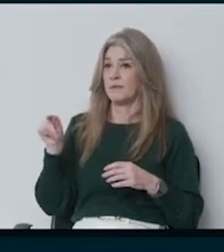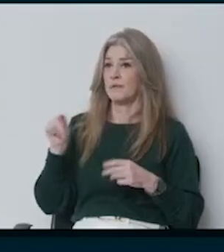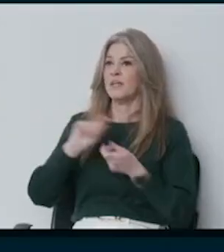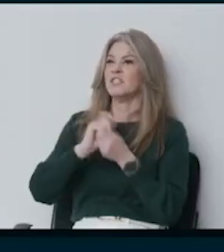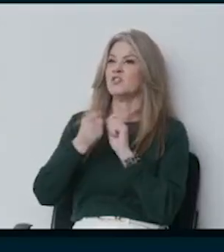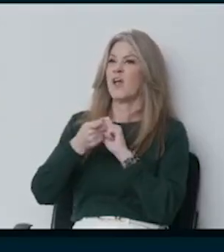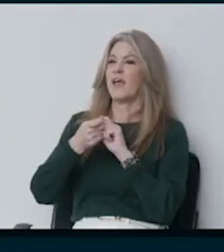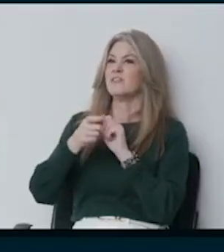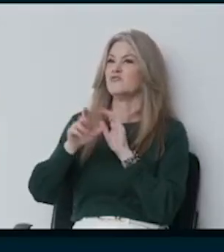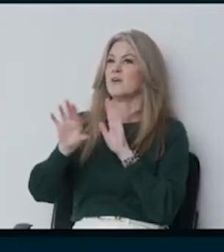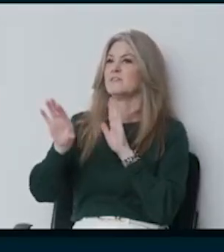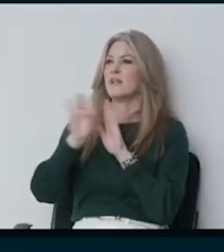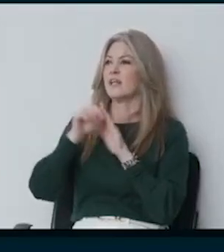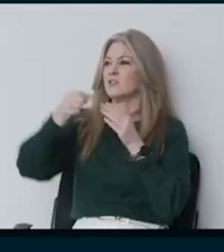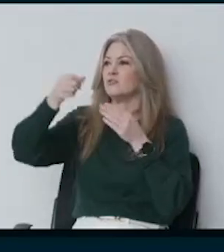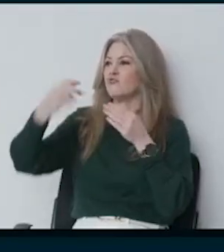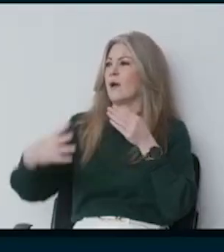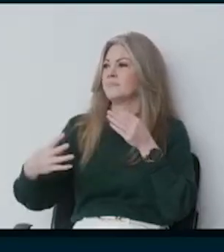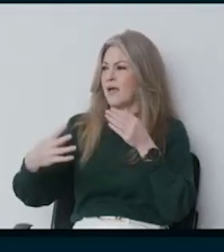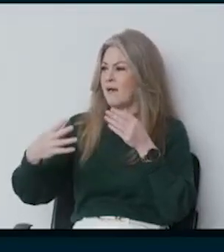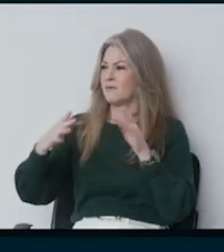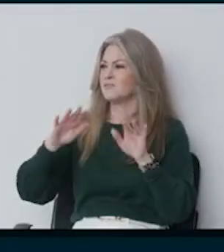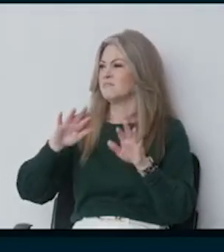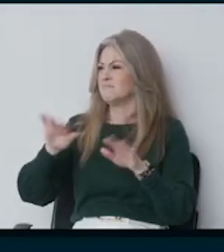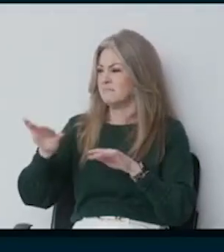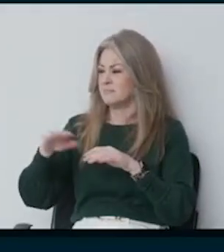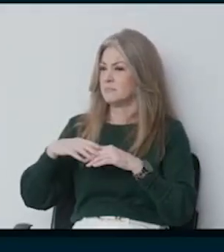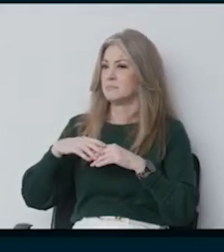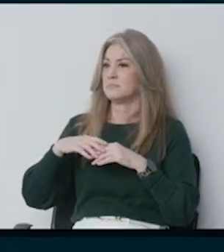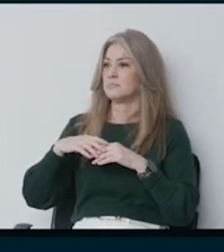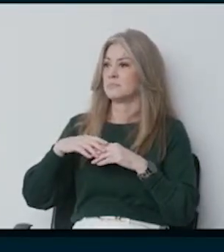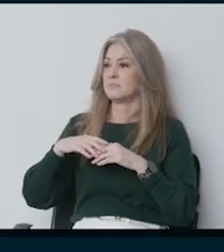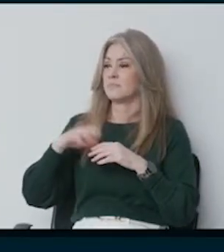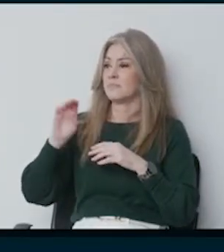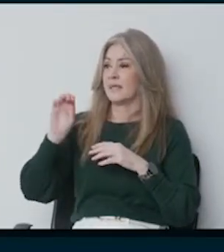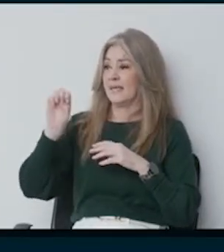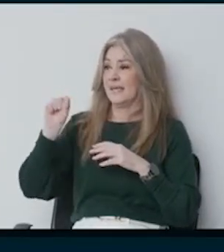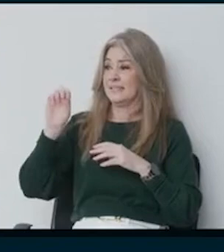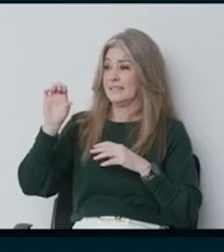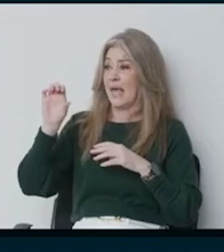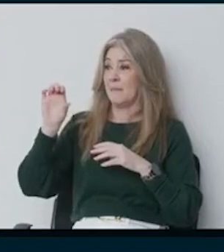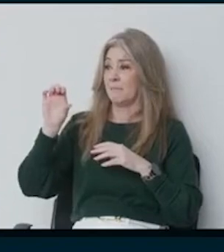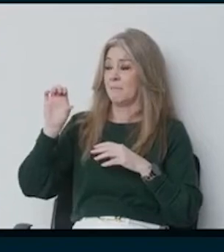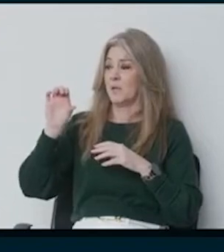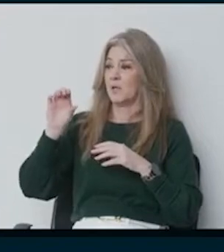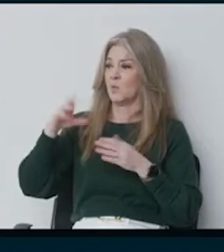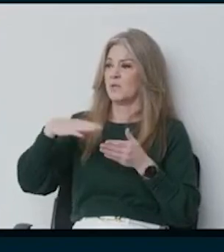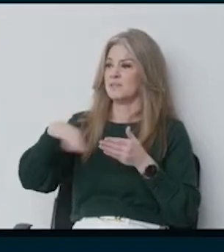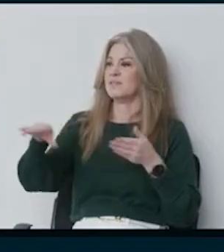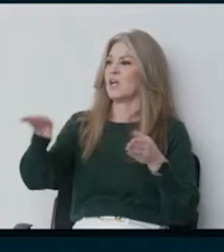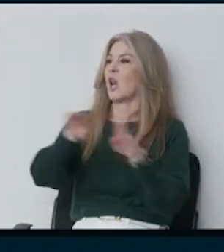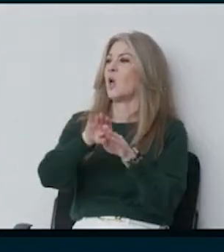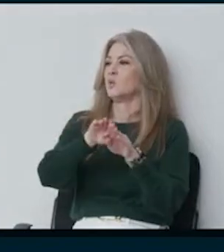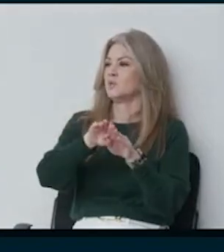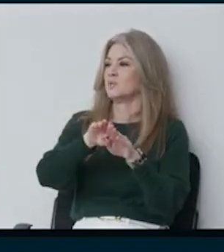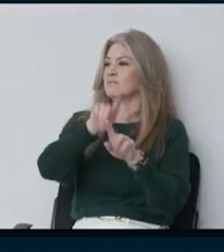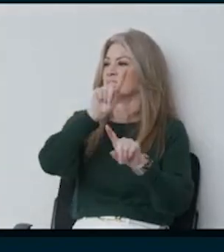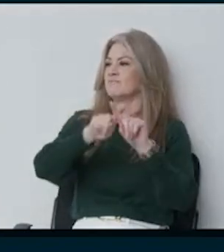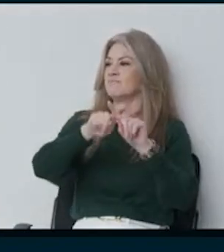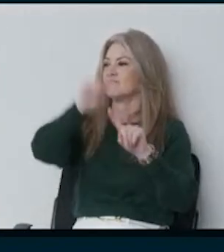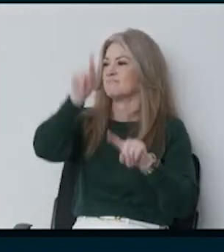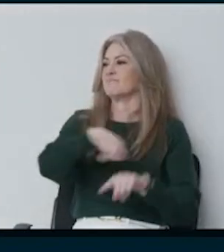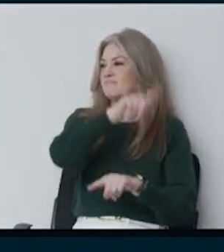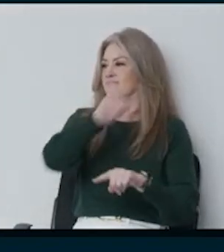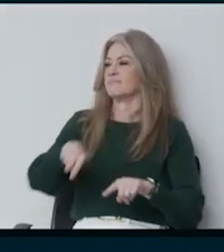some controls, like drop-downs and menus and things. And then the escape key is used to dismiss or close things. So these are